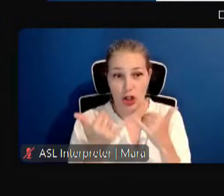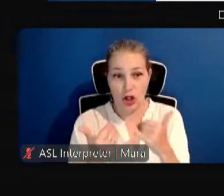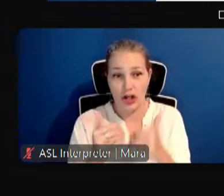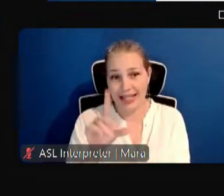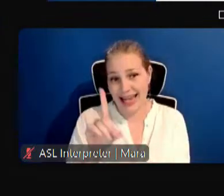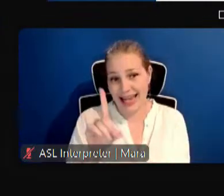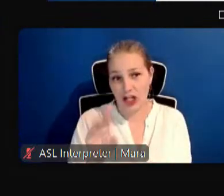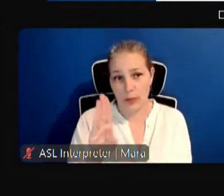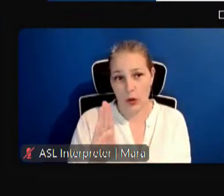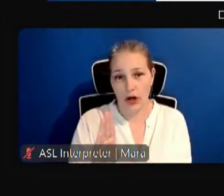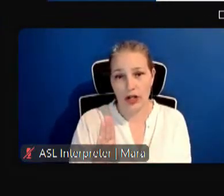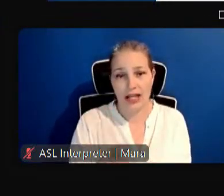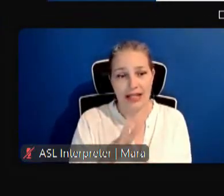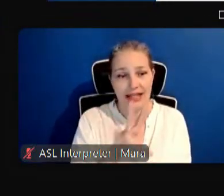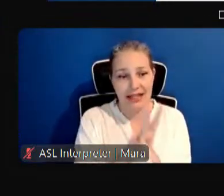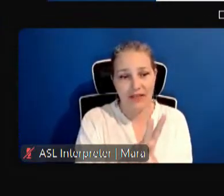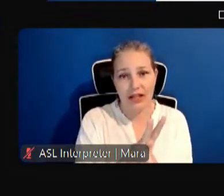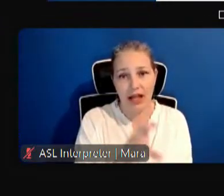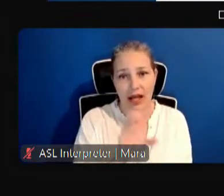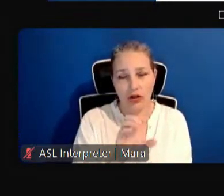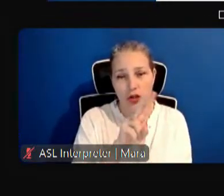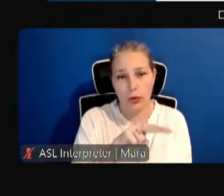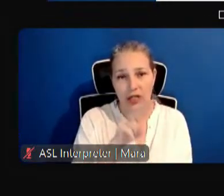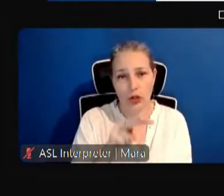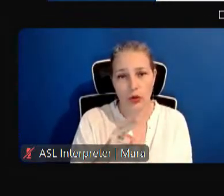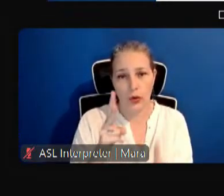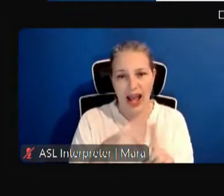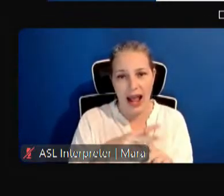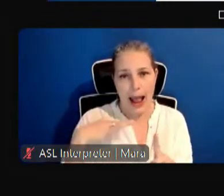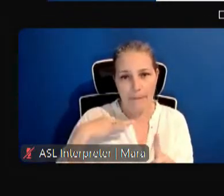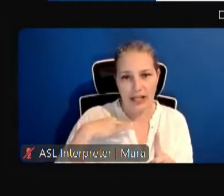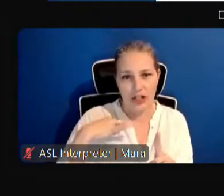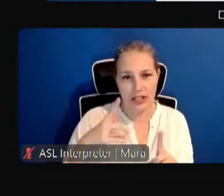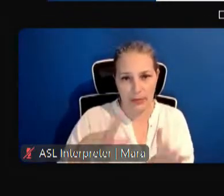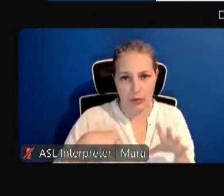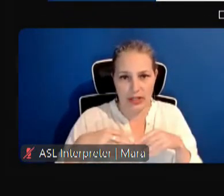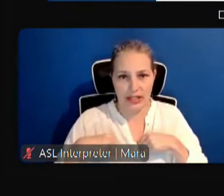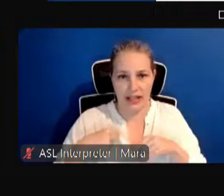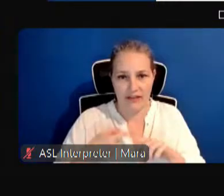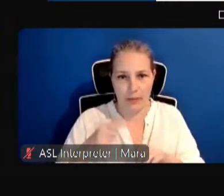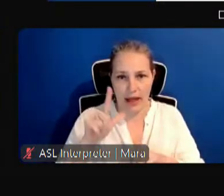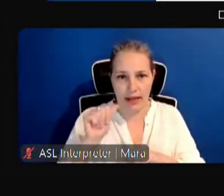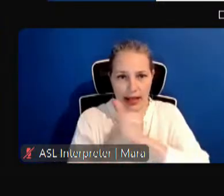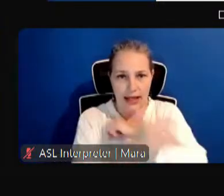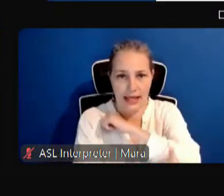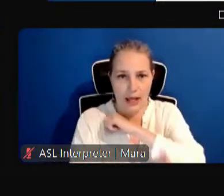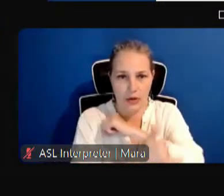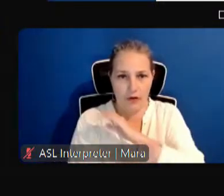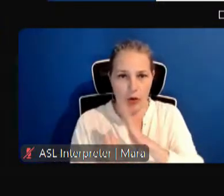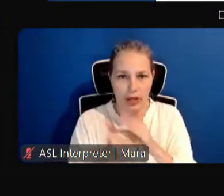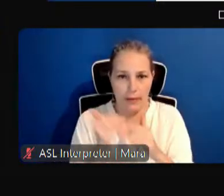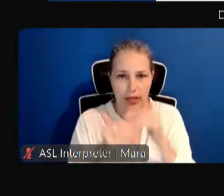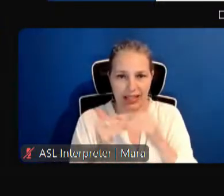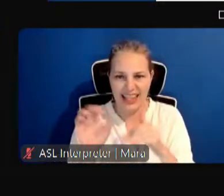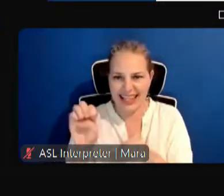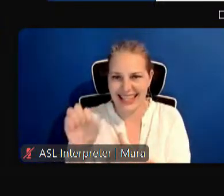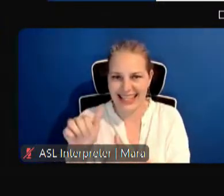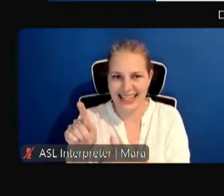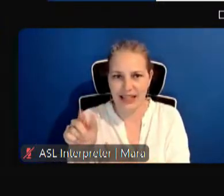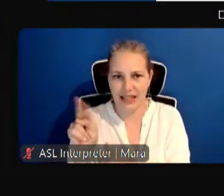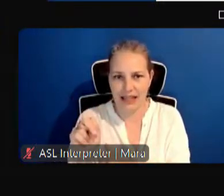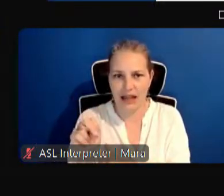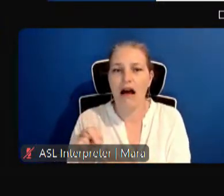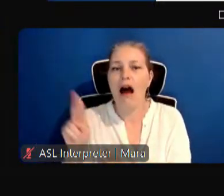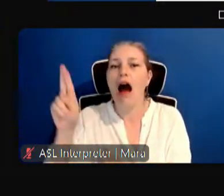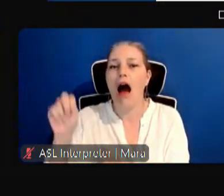722 applications have been received by LA County for rebuilds in the Eaton unincorporated area. Planning review those plans first for